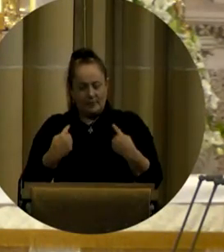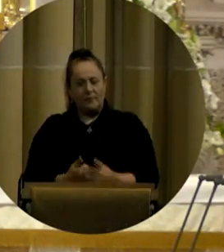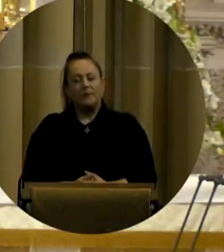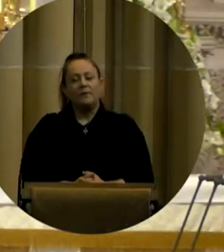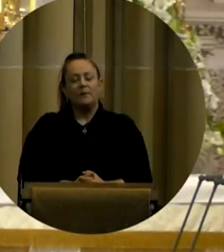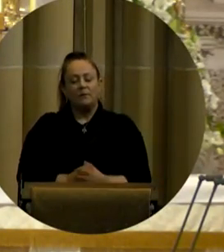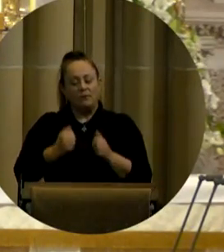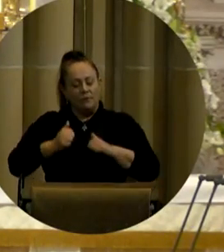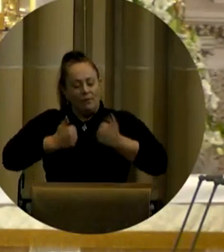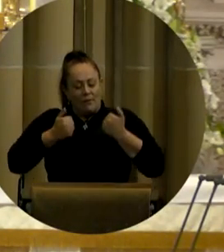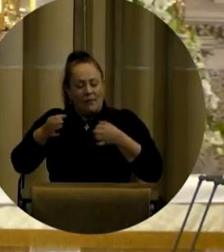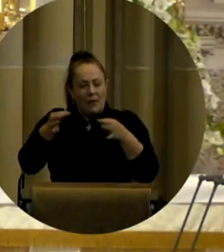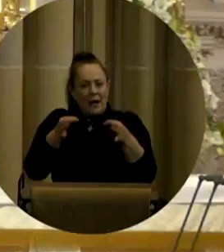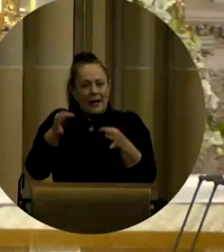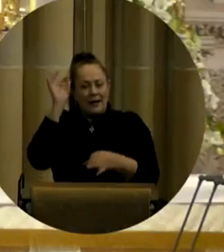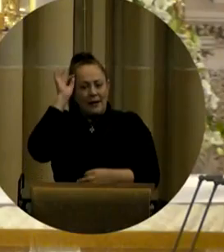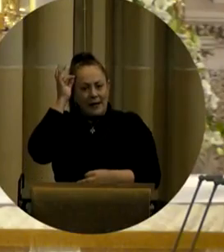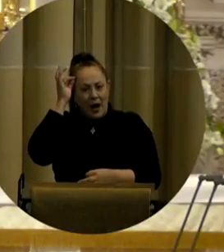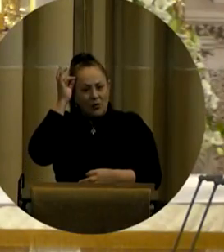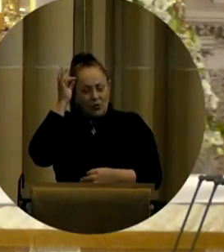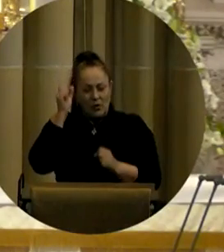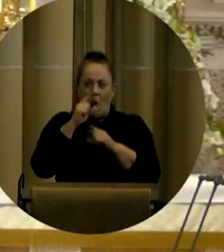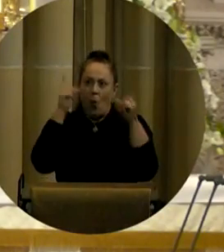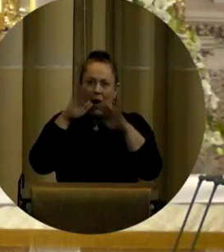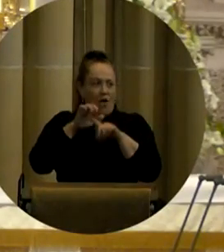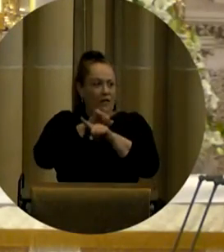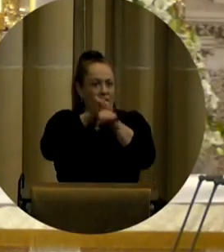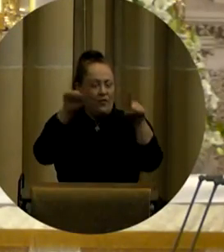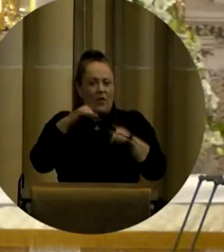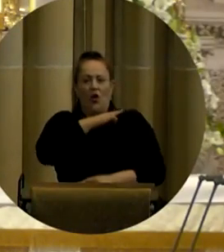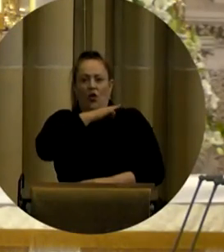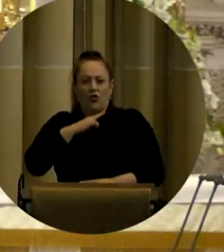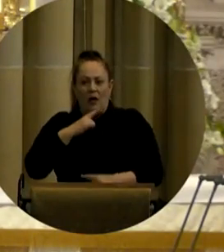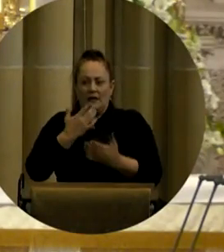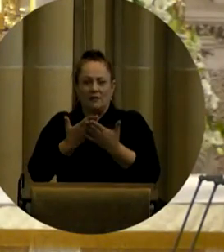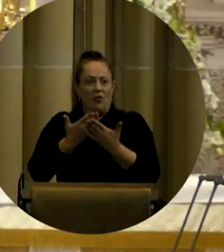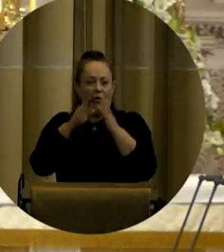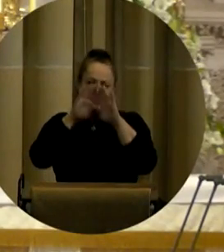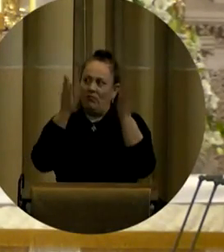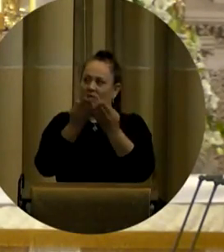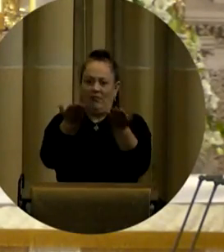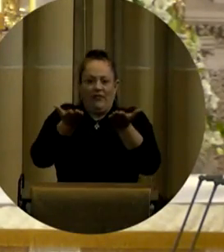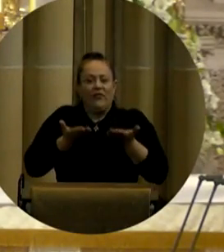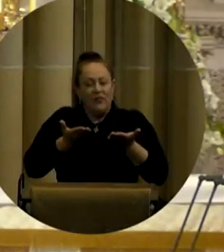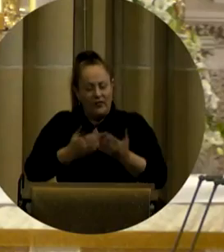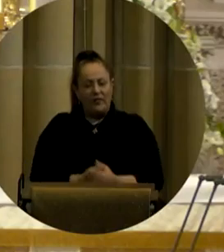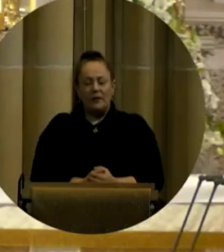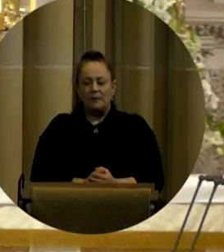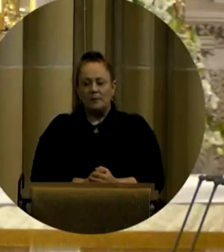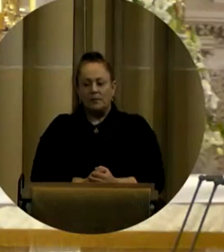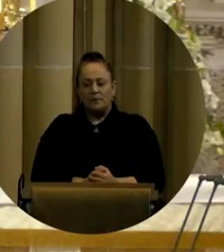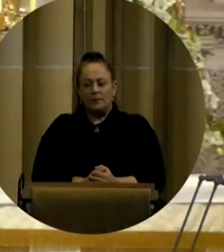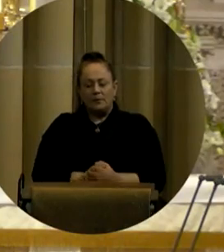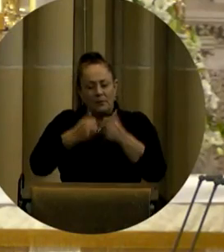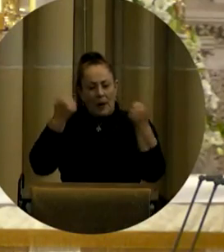Our plenary council is all too aware of the threats to his favourites, the little ones